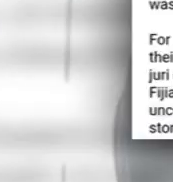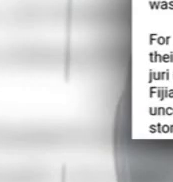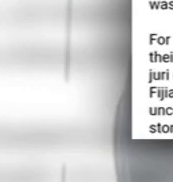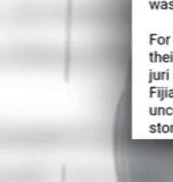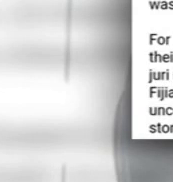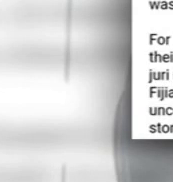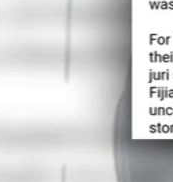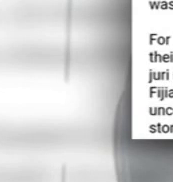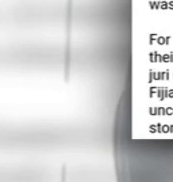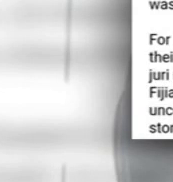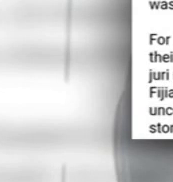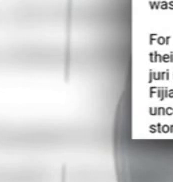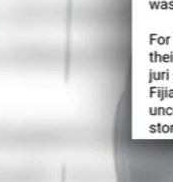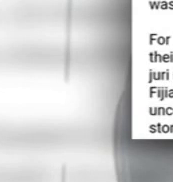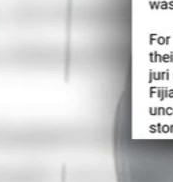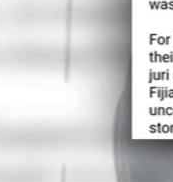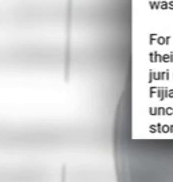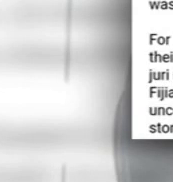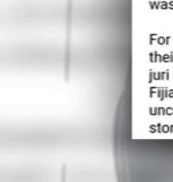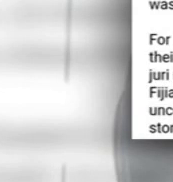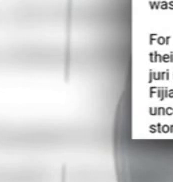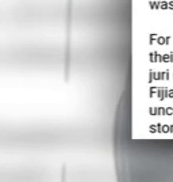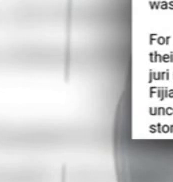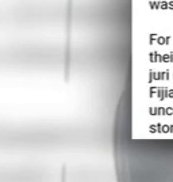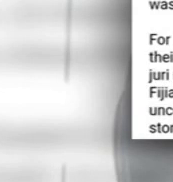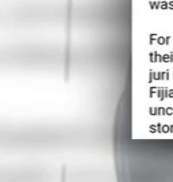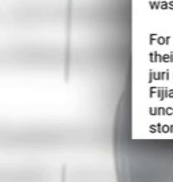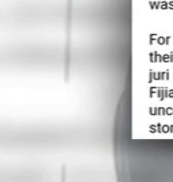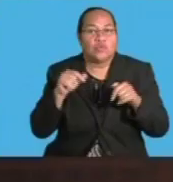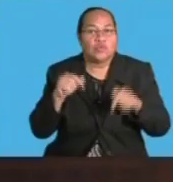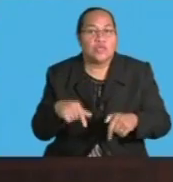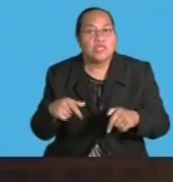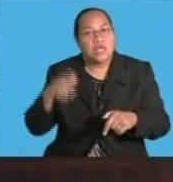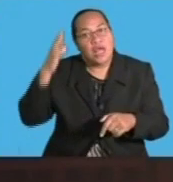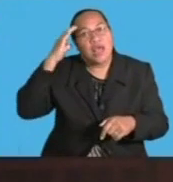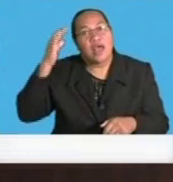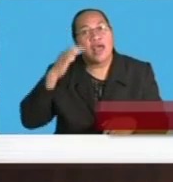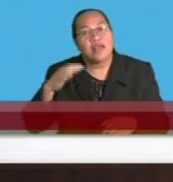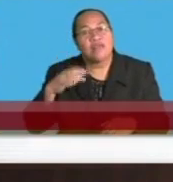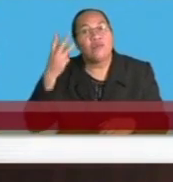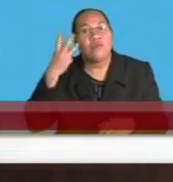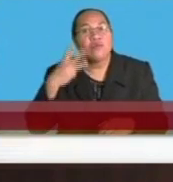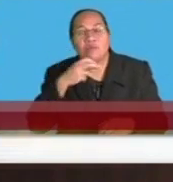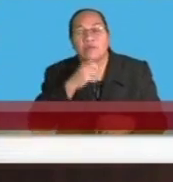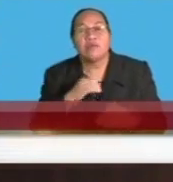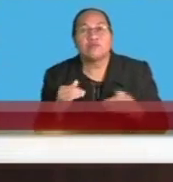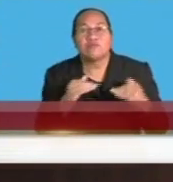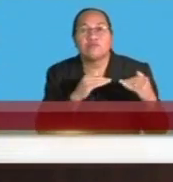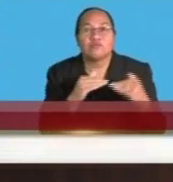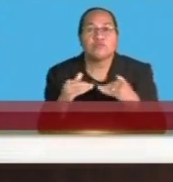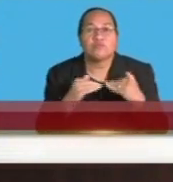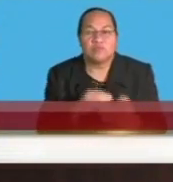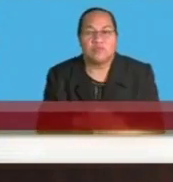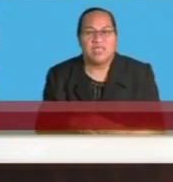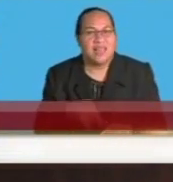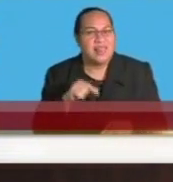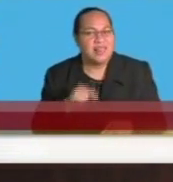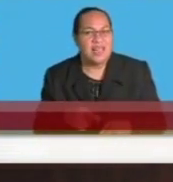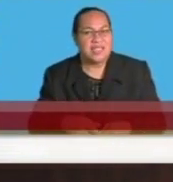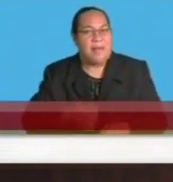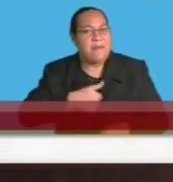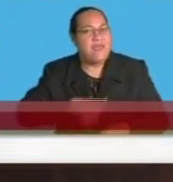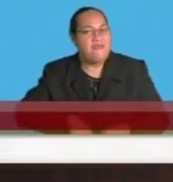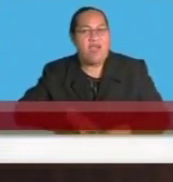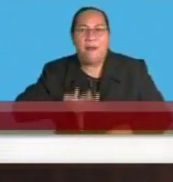Mbulitavu's comment was absolute nonsense. Not only to condemn the actions of Honorable Mbulitavu, but to tell our